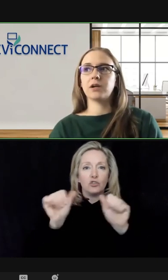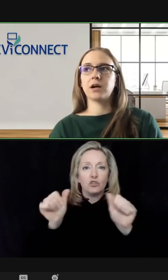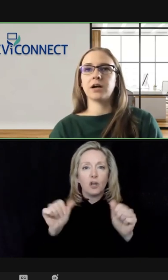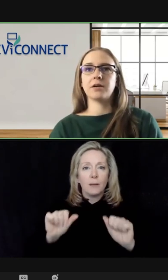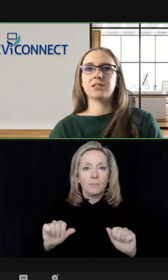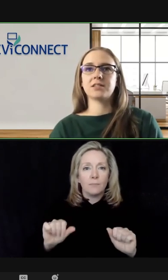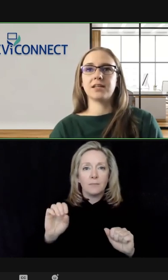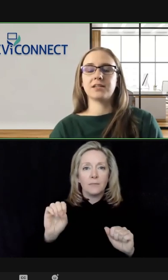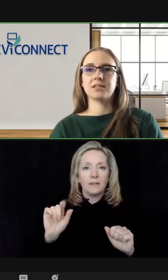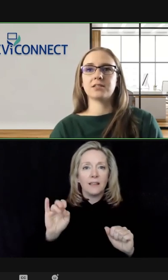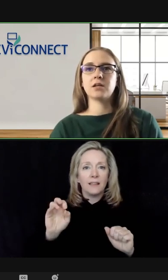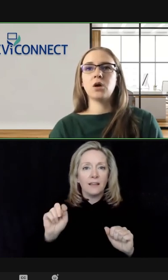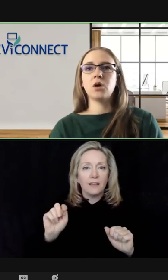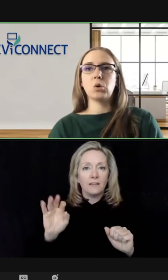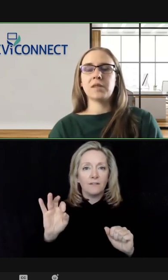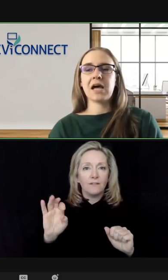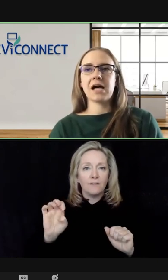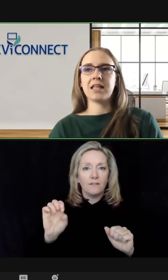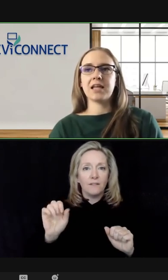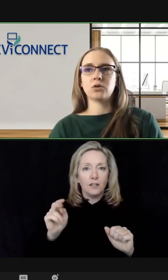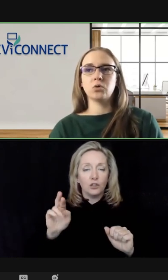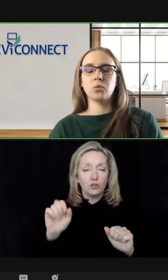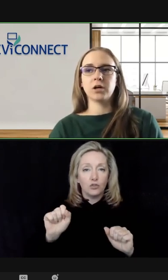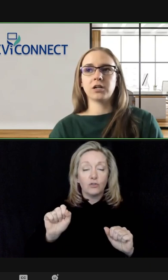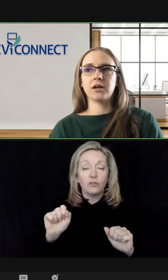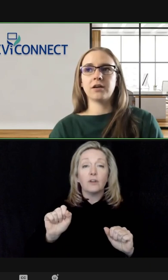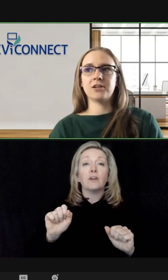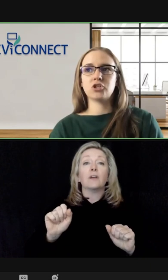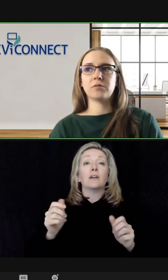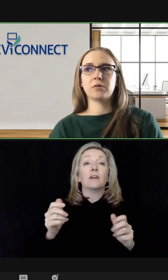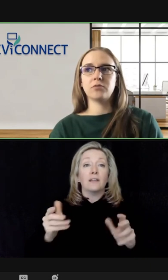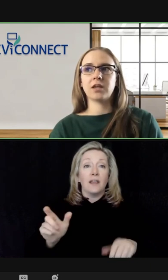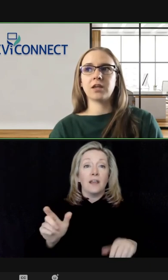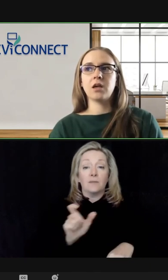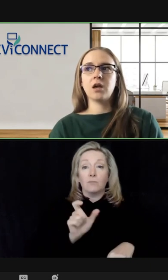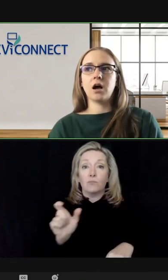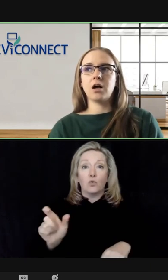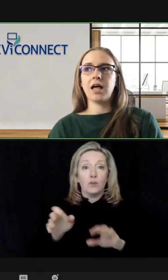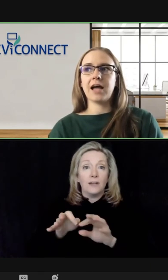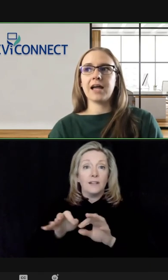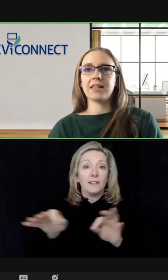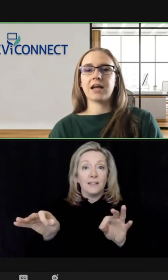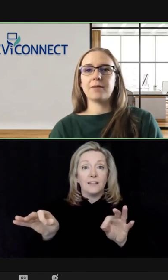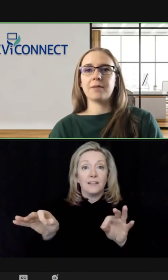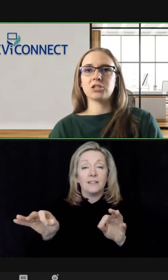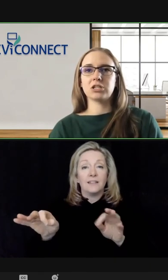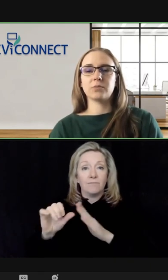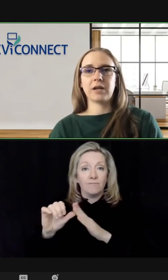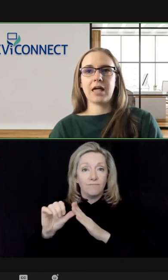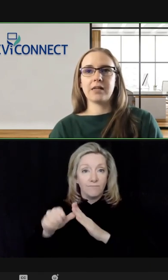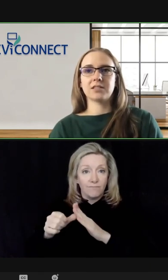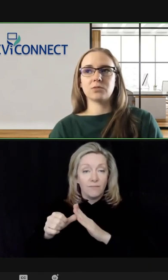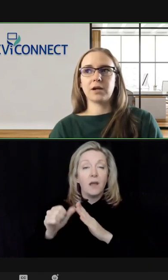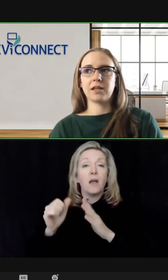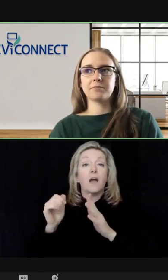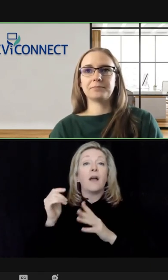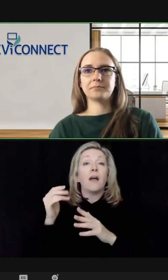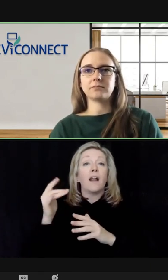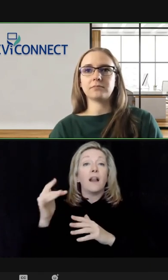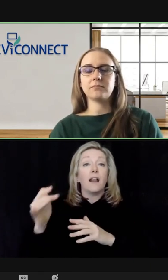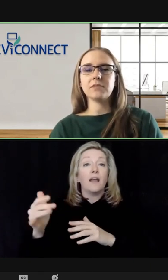word into sentences. Only highlight the goal word, eventually removing all highlight accommodations when Alex